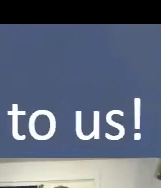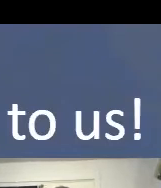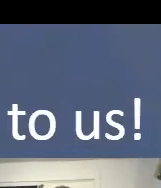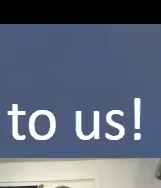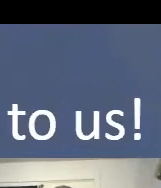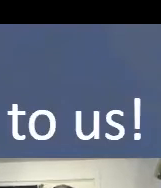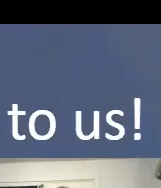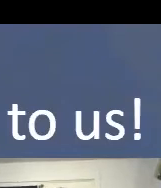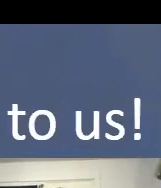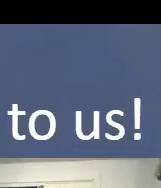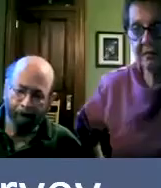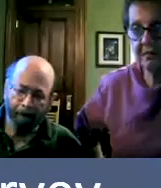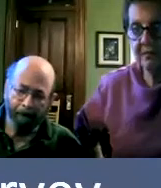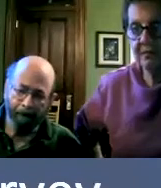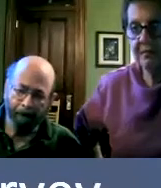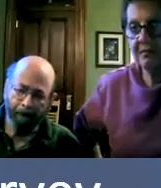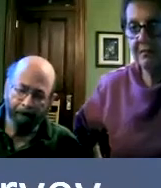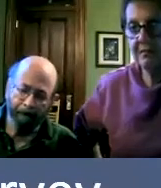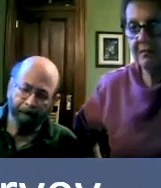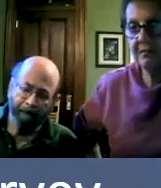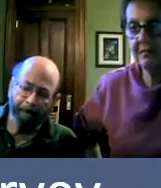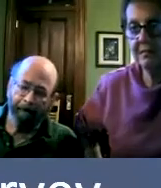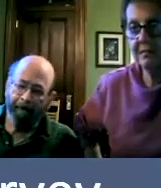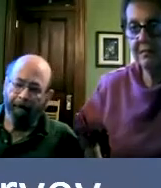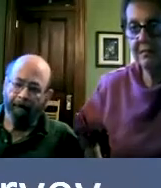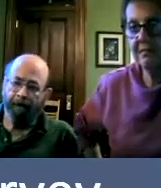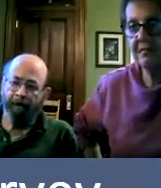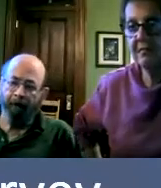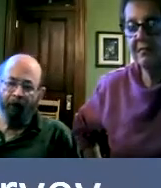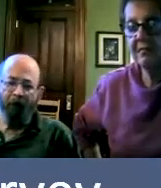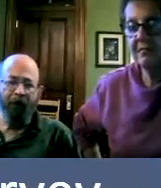So Alisa, please unmute yourself.